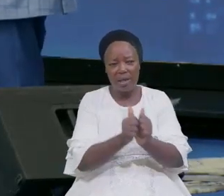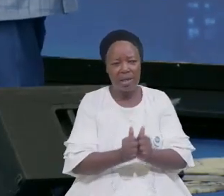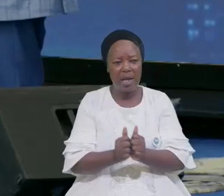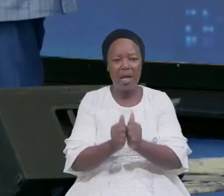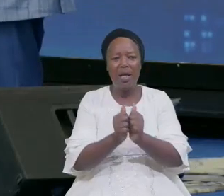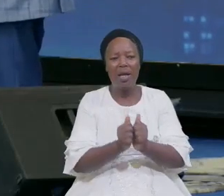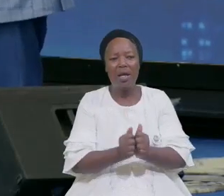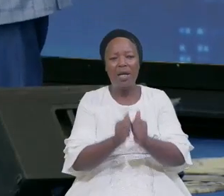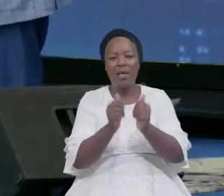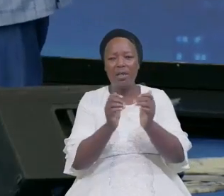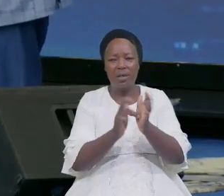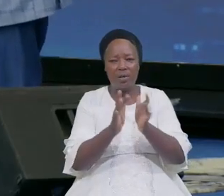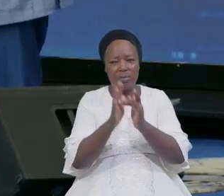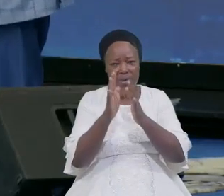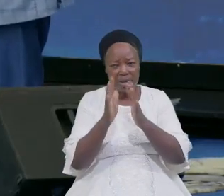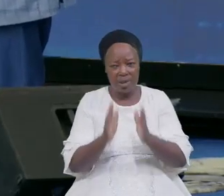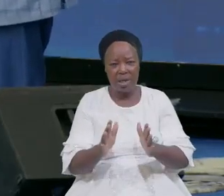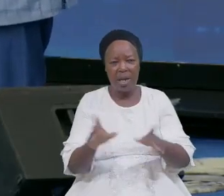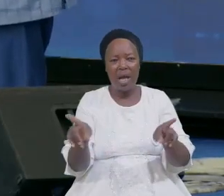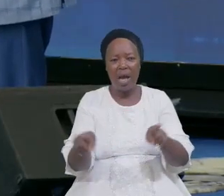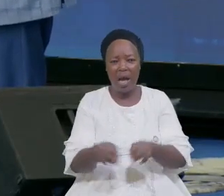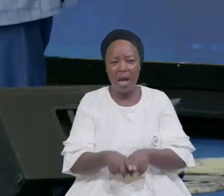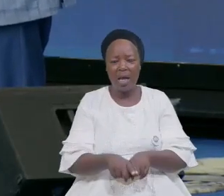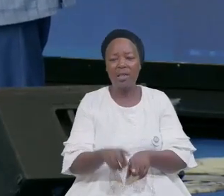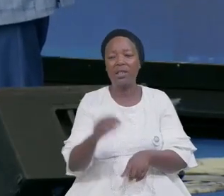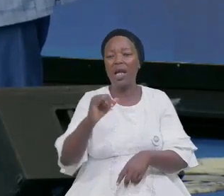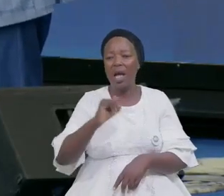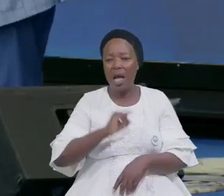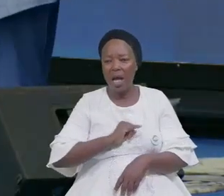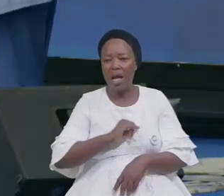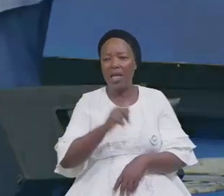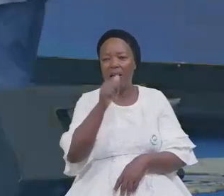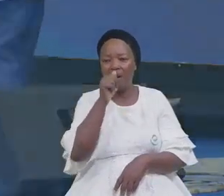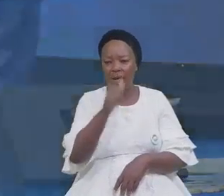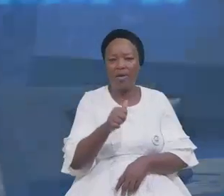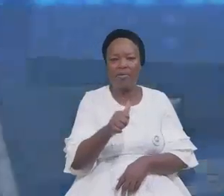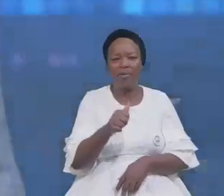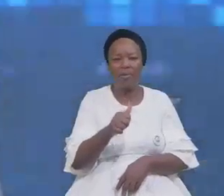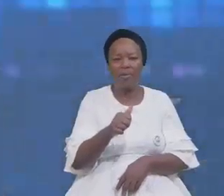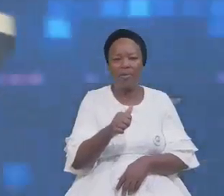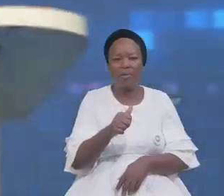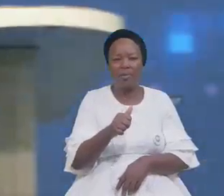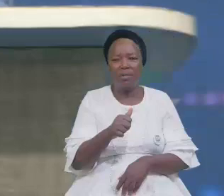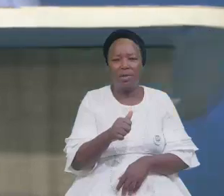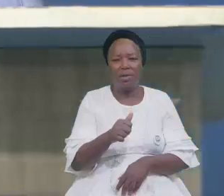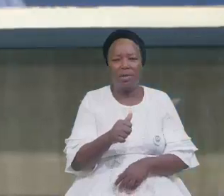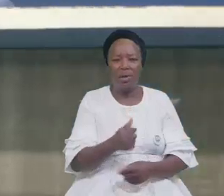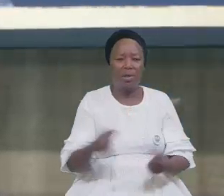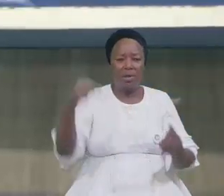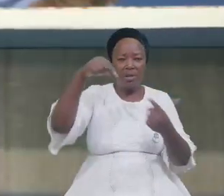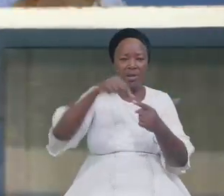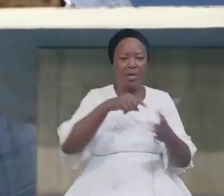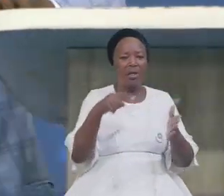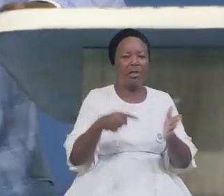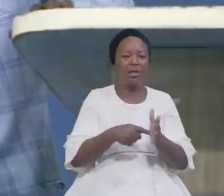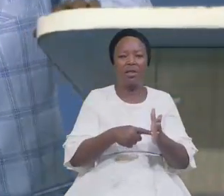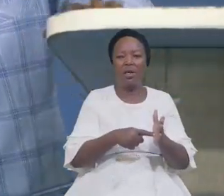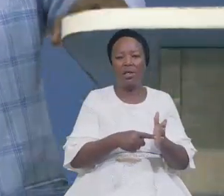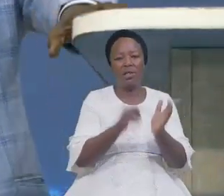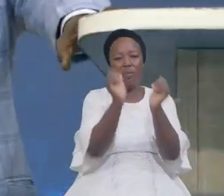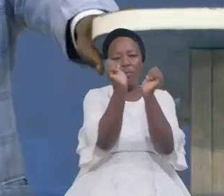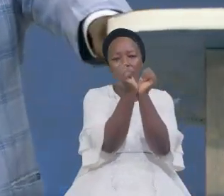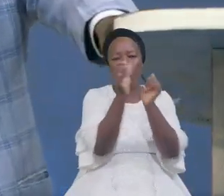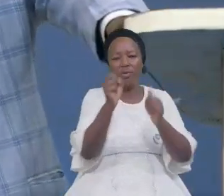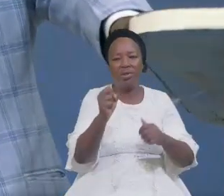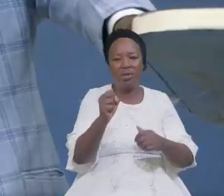Christian as I am, except these bonds. Number one, who is